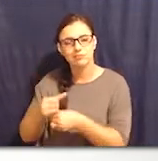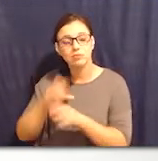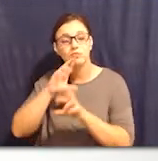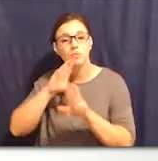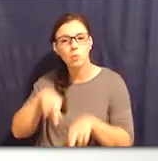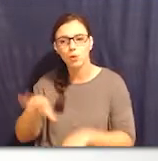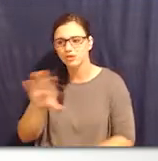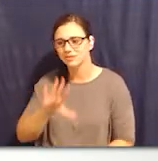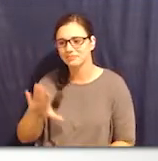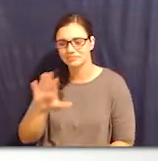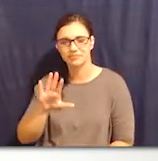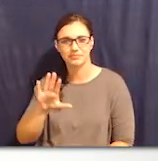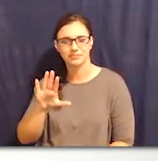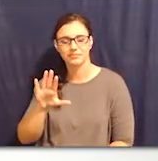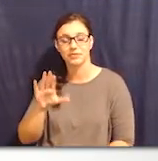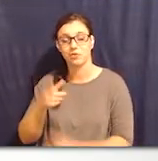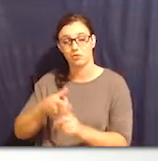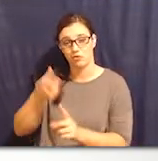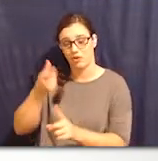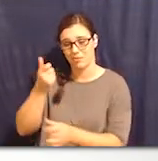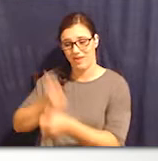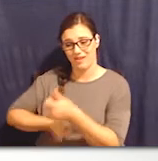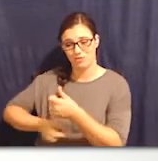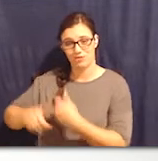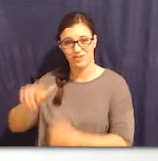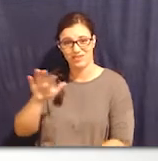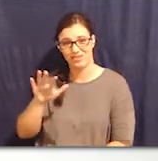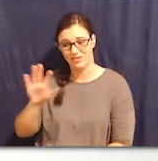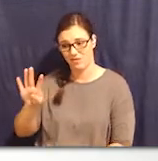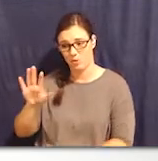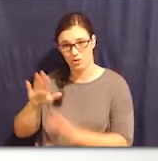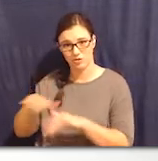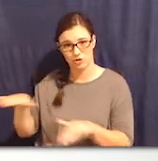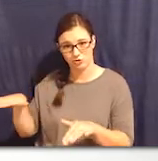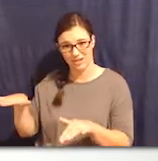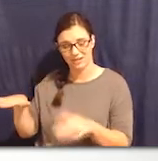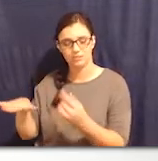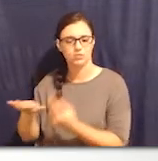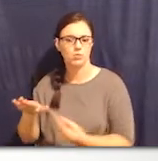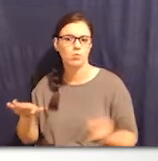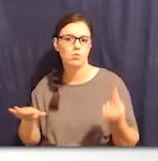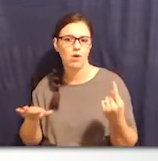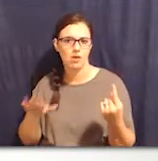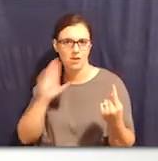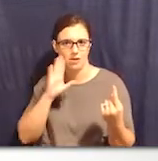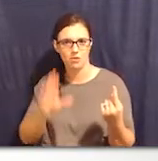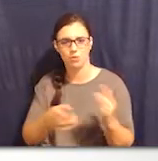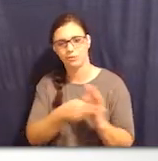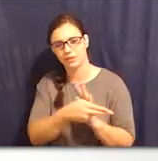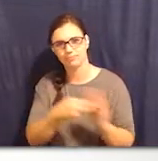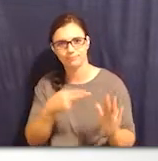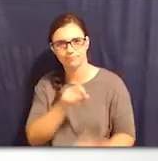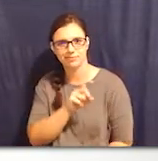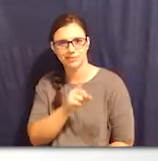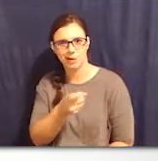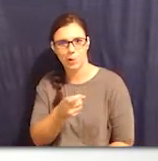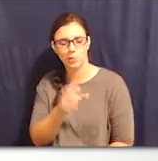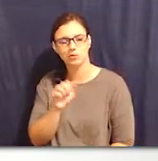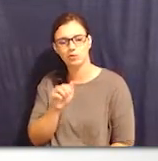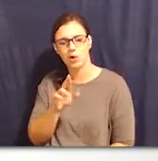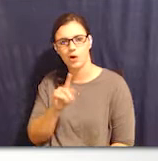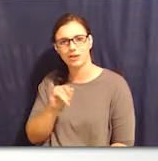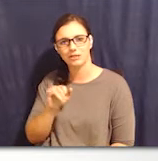Control reports that approximately 1 in every 54 children in the